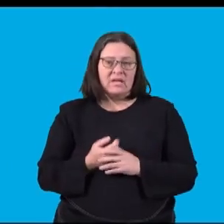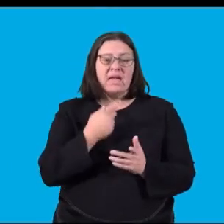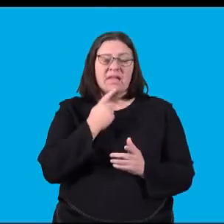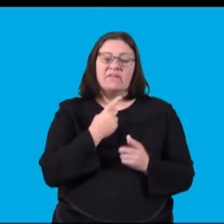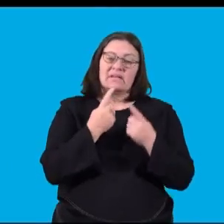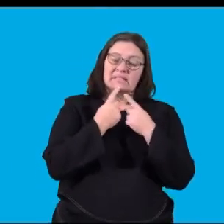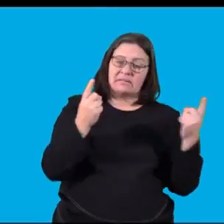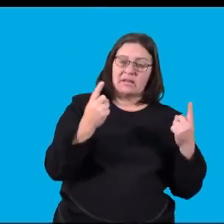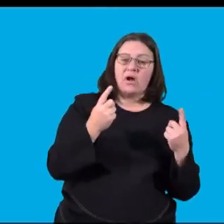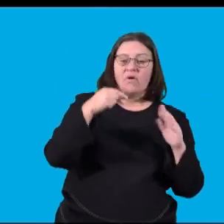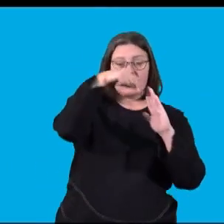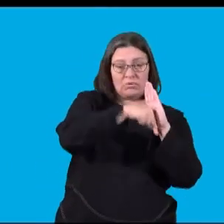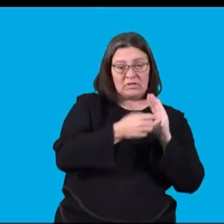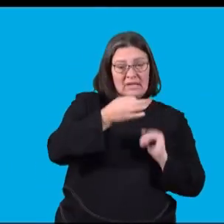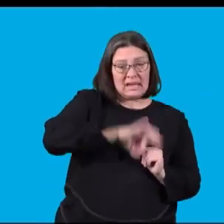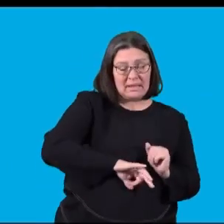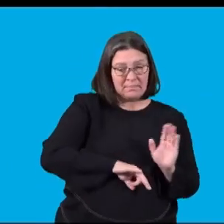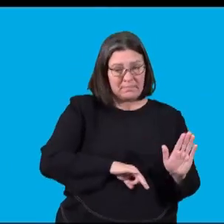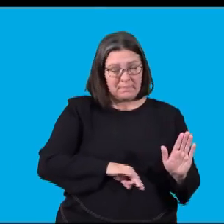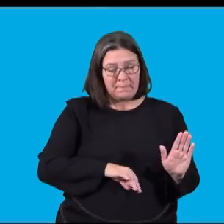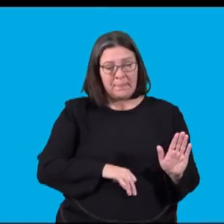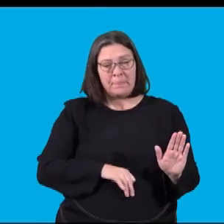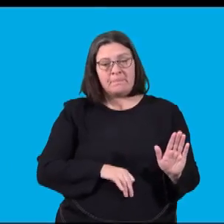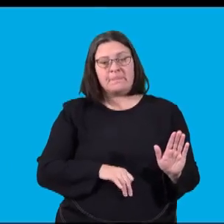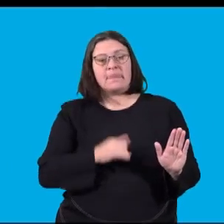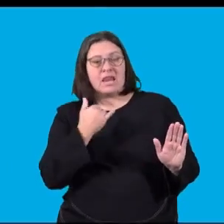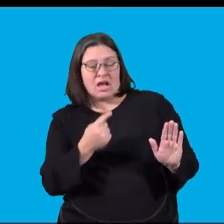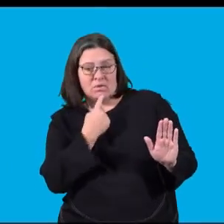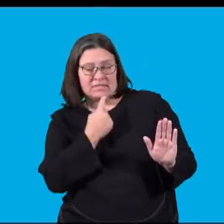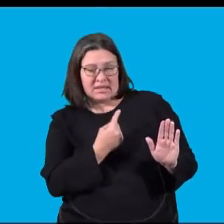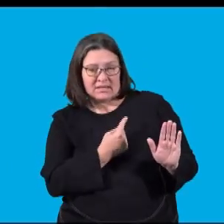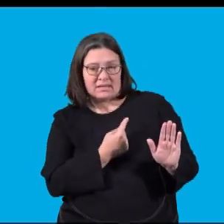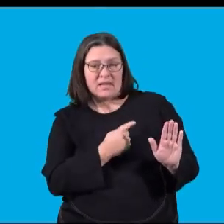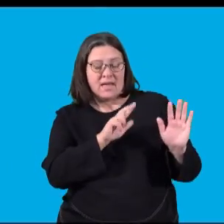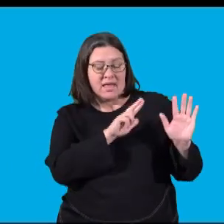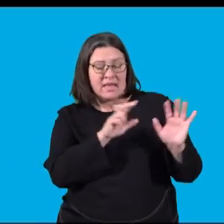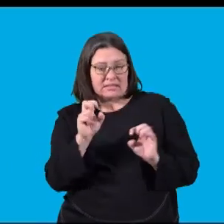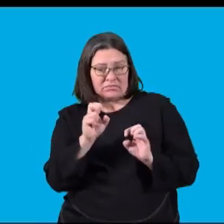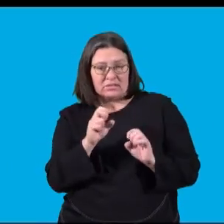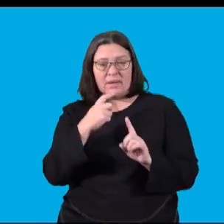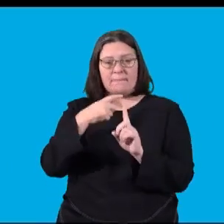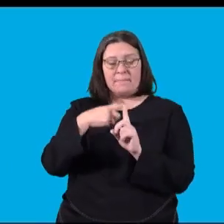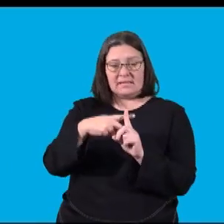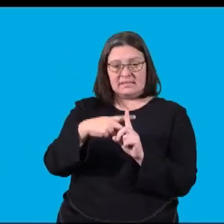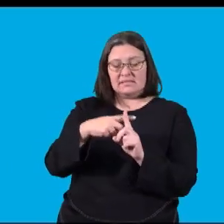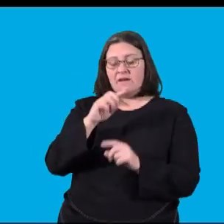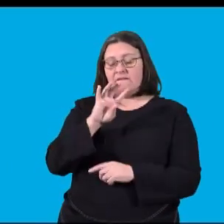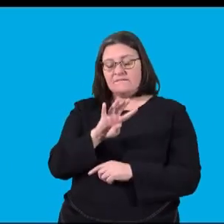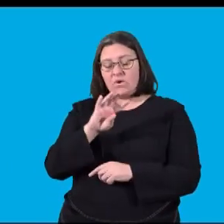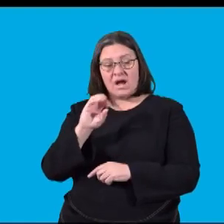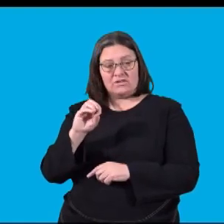we come to our statement of comprehensive income, the income statement, we'll now say that 800